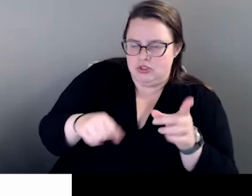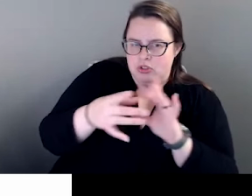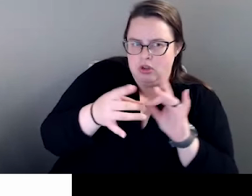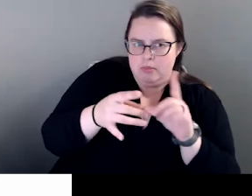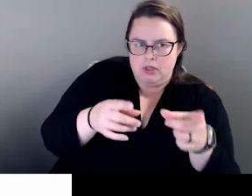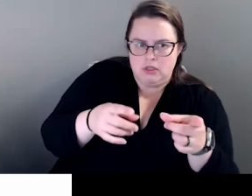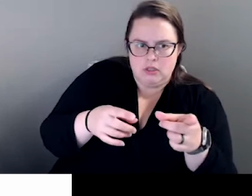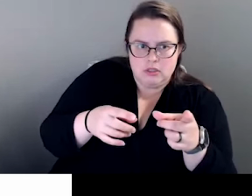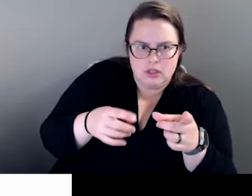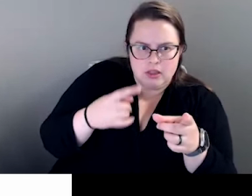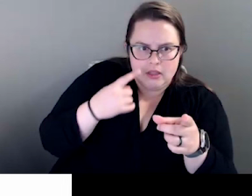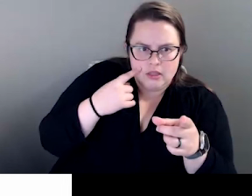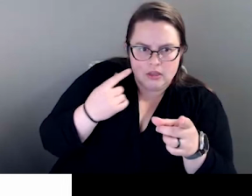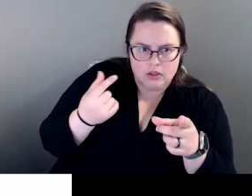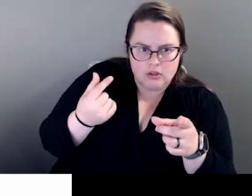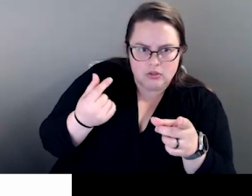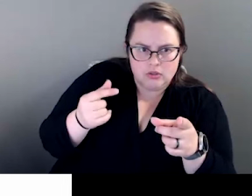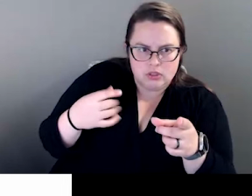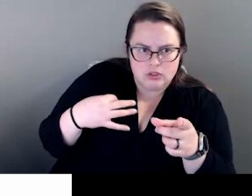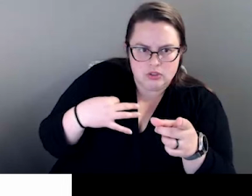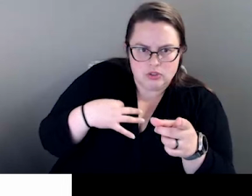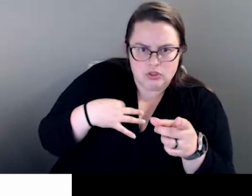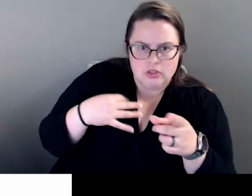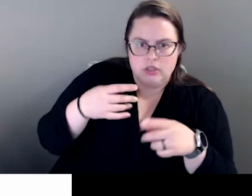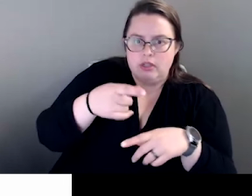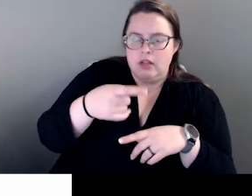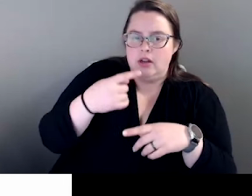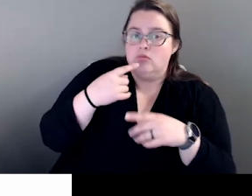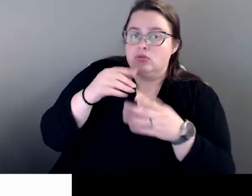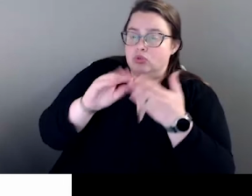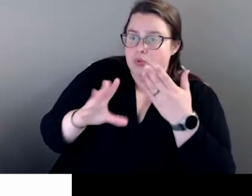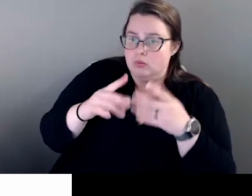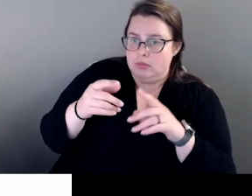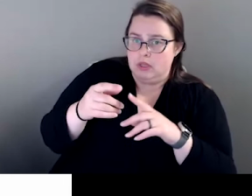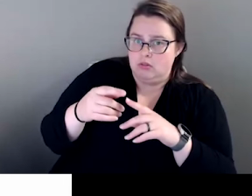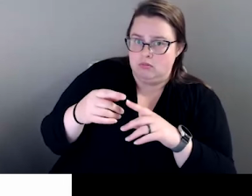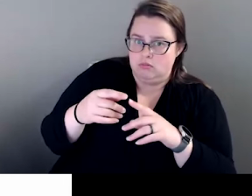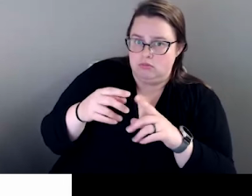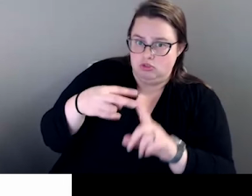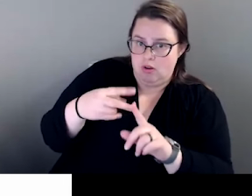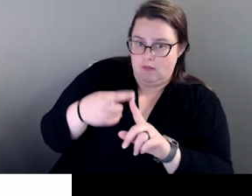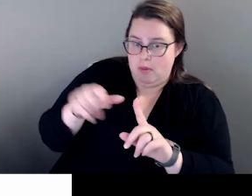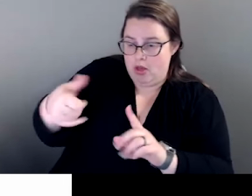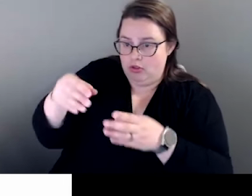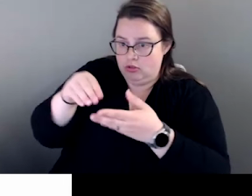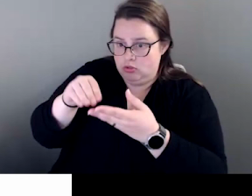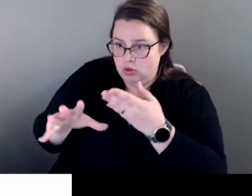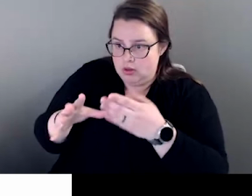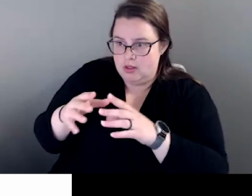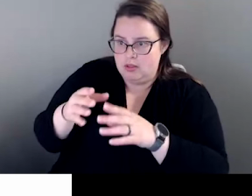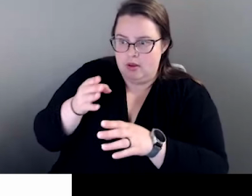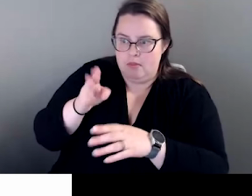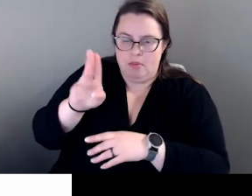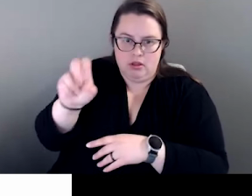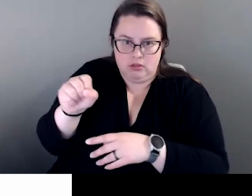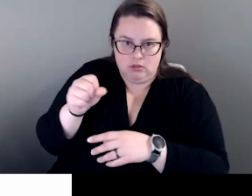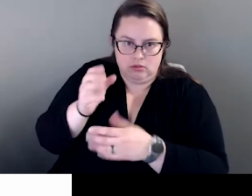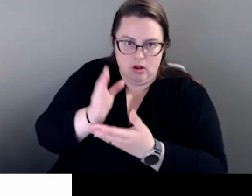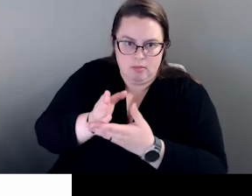was getting stalked by another student at the bus stop. If she went into Wendy's, it was freaking her